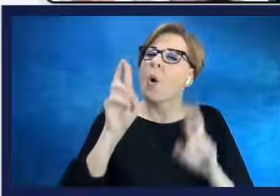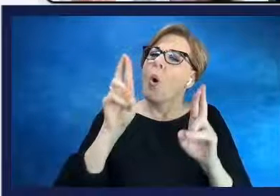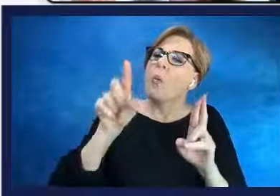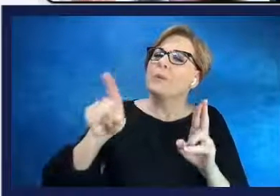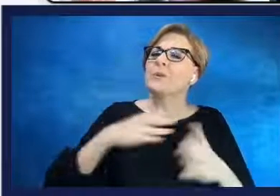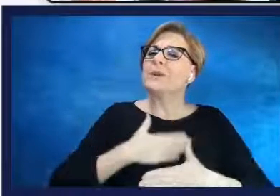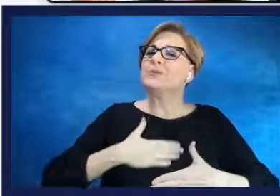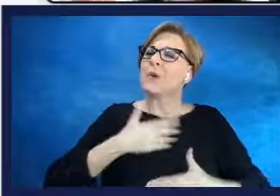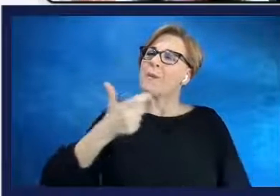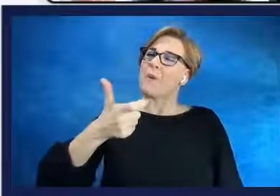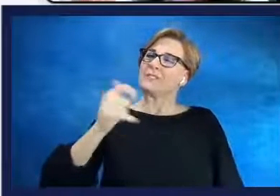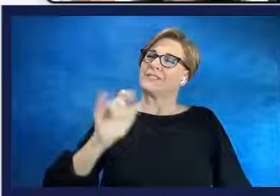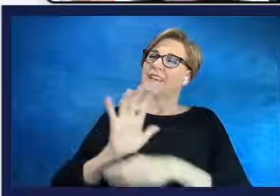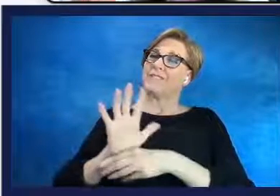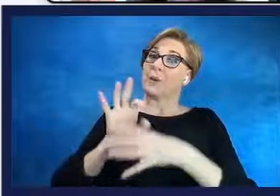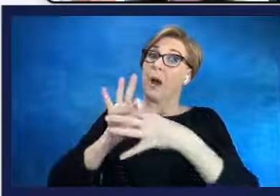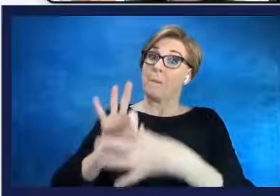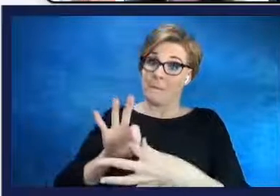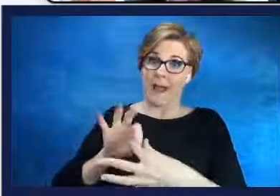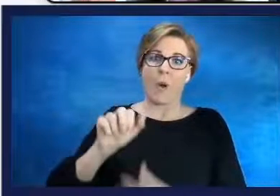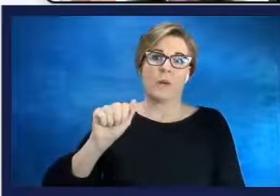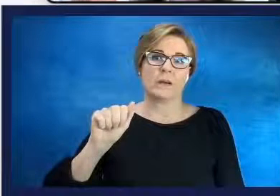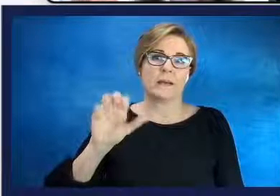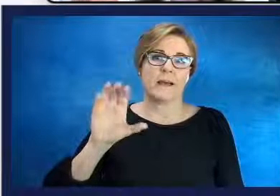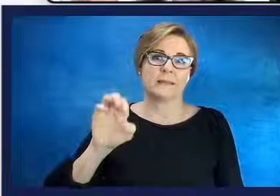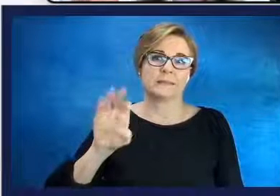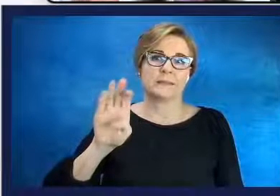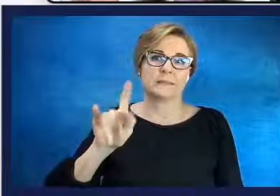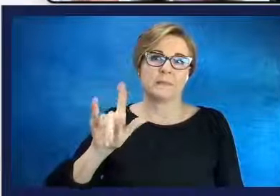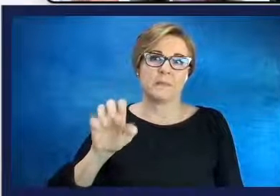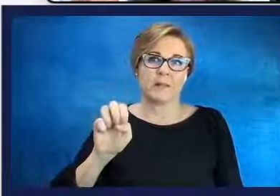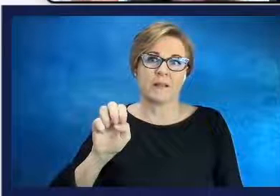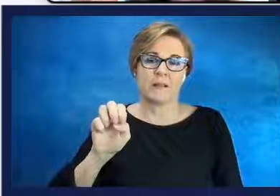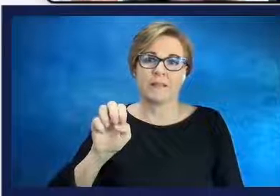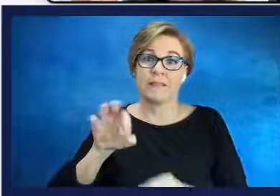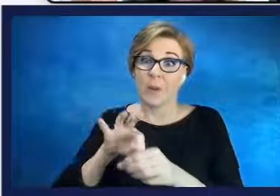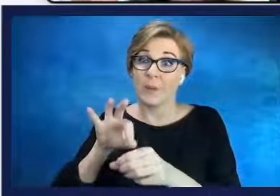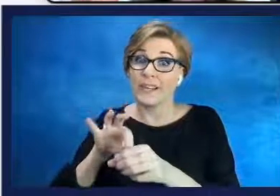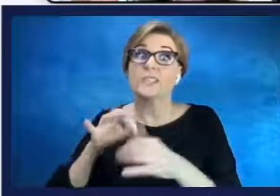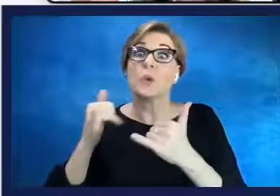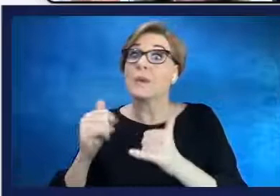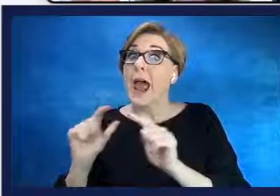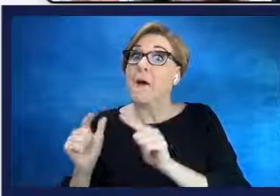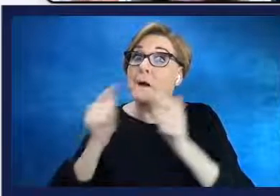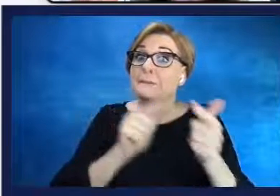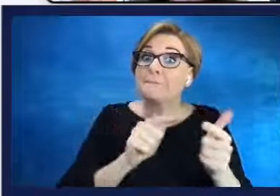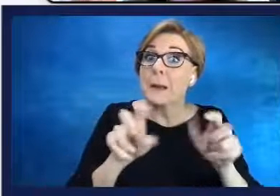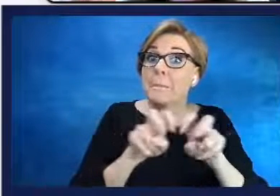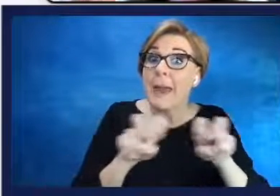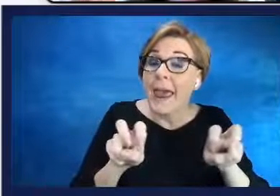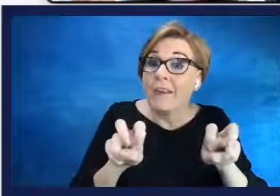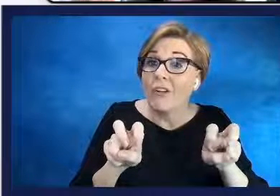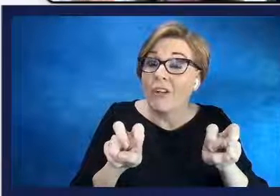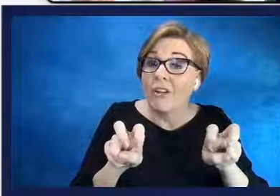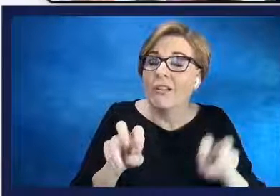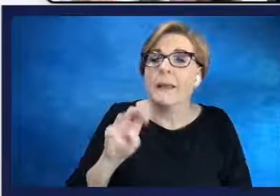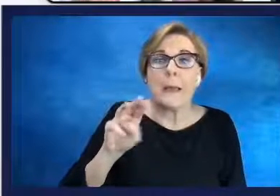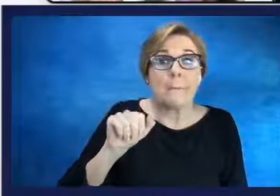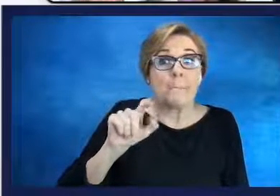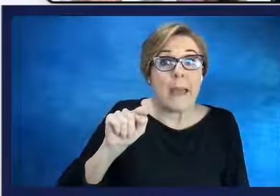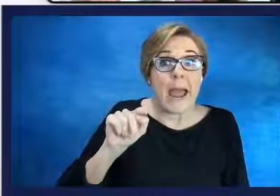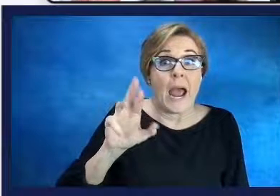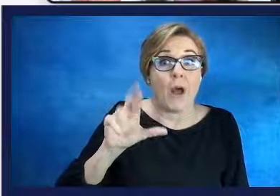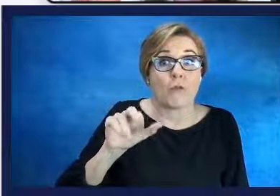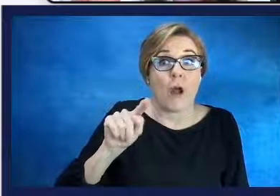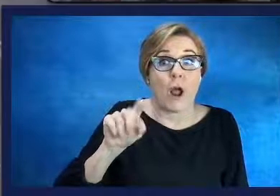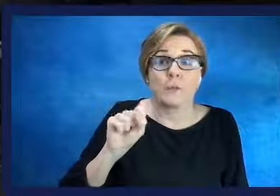we have time to answer your questions. I'm going to turn it over to our panel with Scott and Ray for that Q&A, moderated by Matt Roberts. Matt?